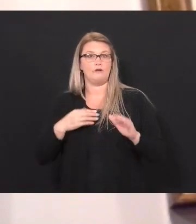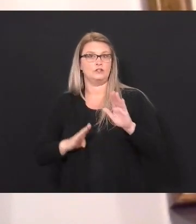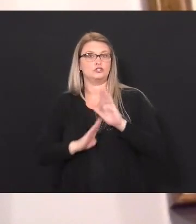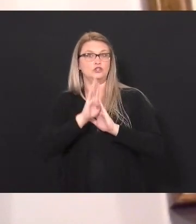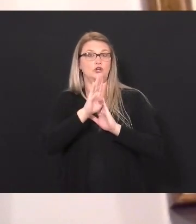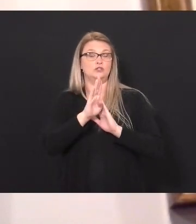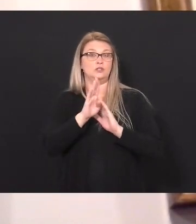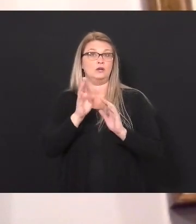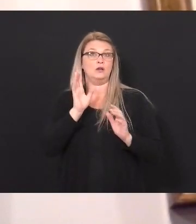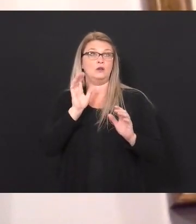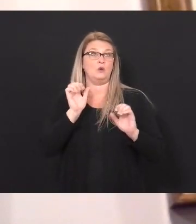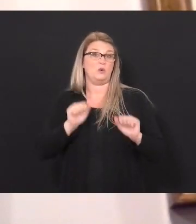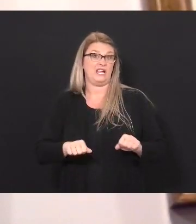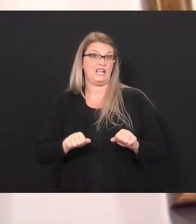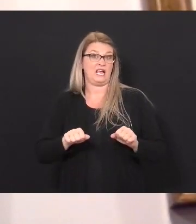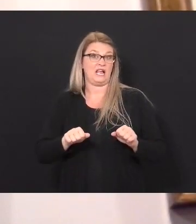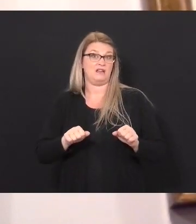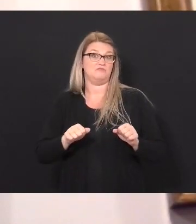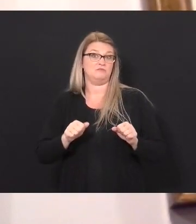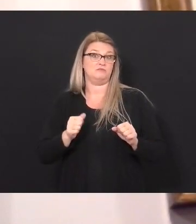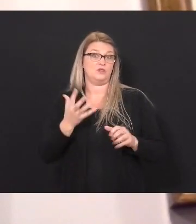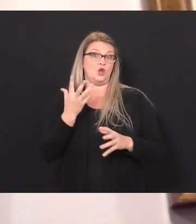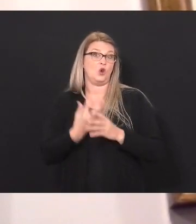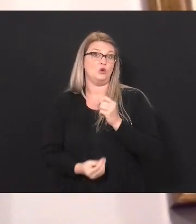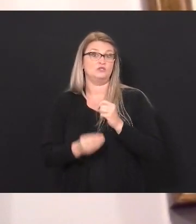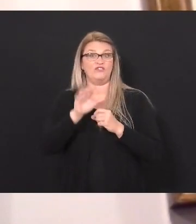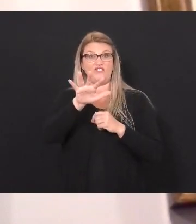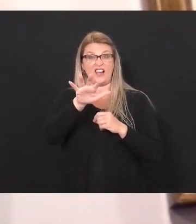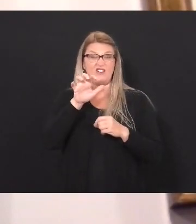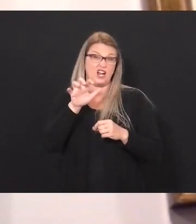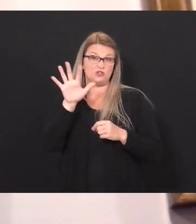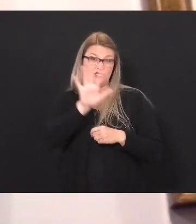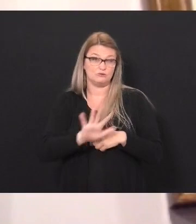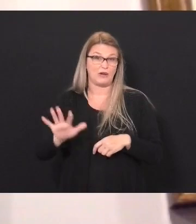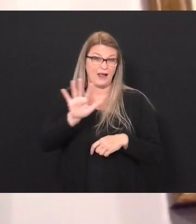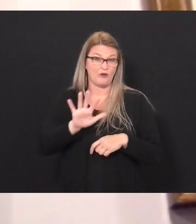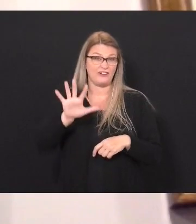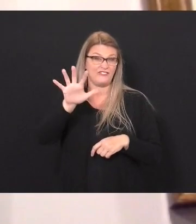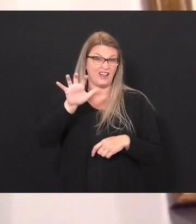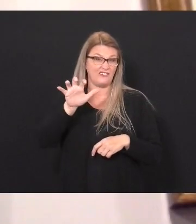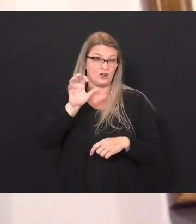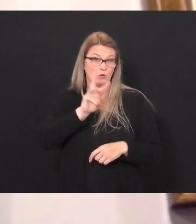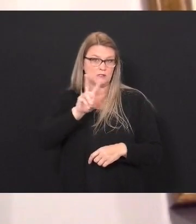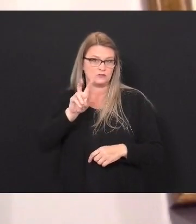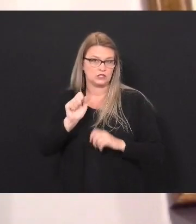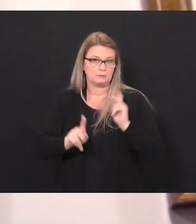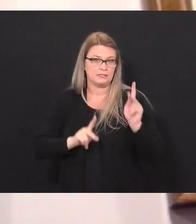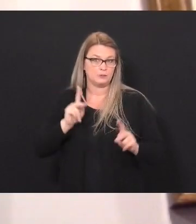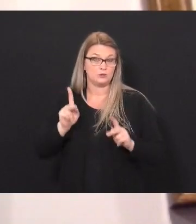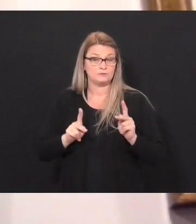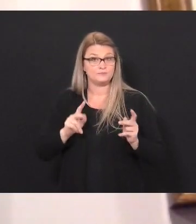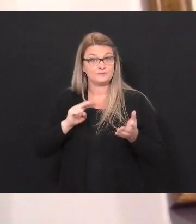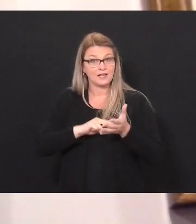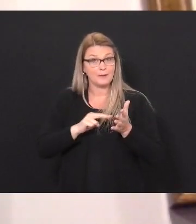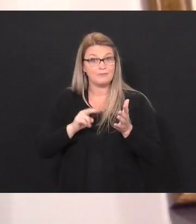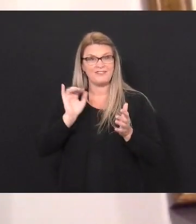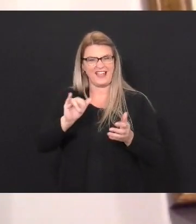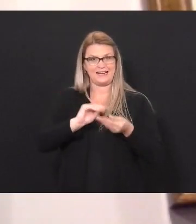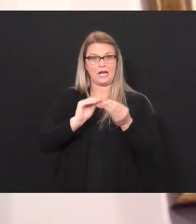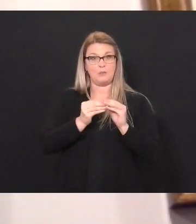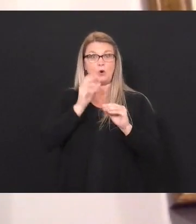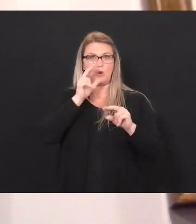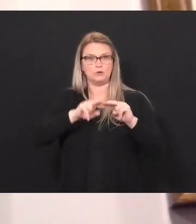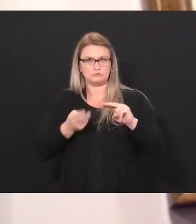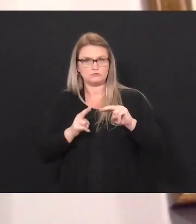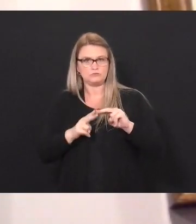lose 500 or so West Virginians. That number continues to go down. The projection for the number of